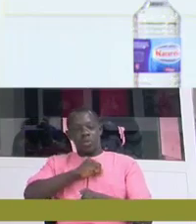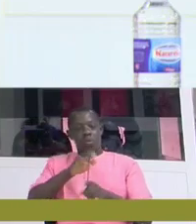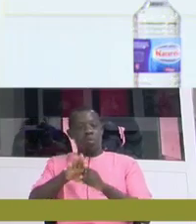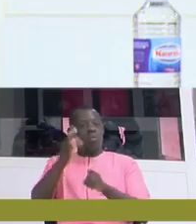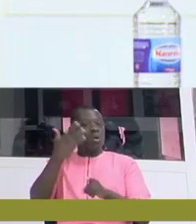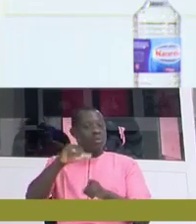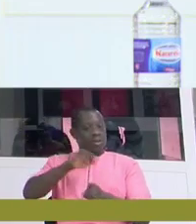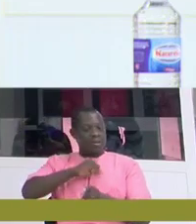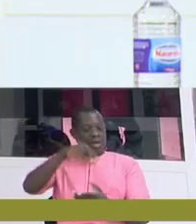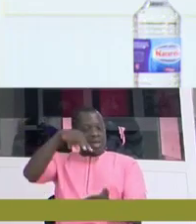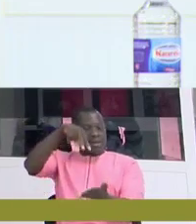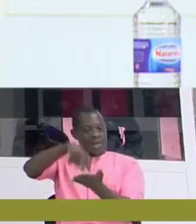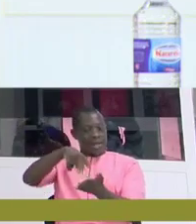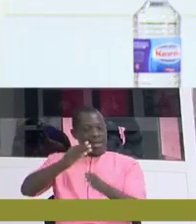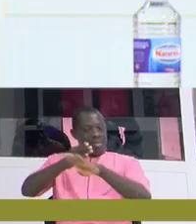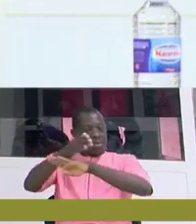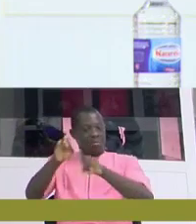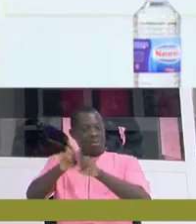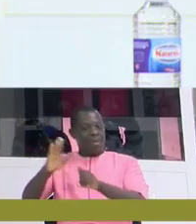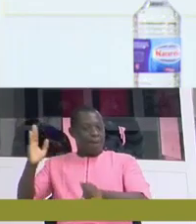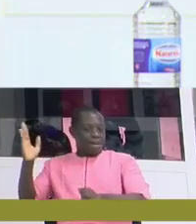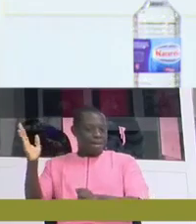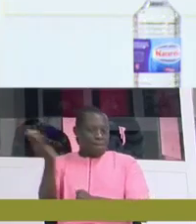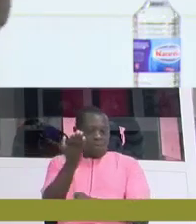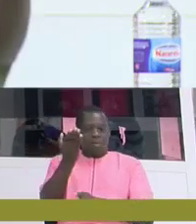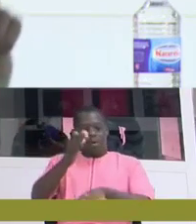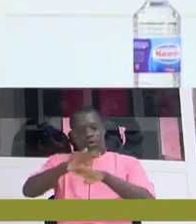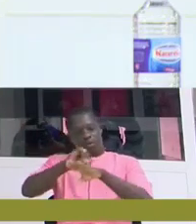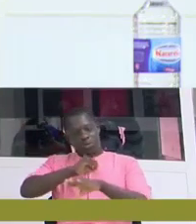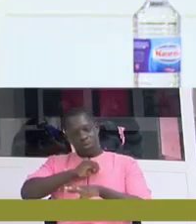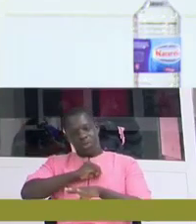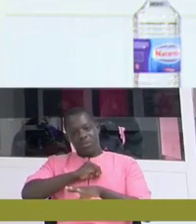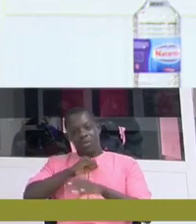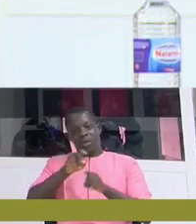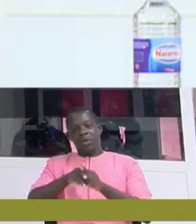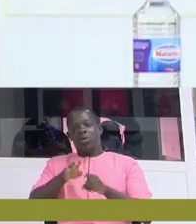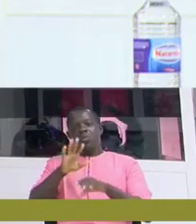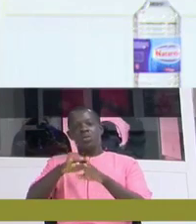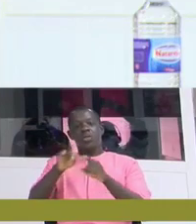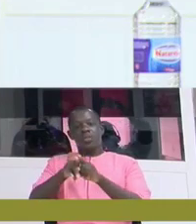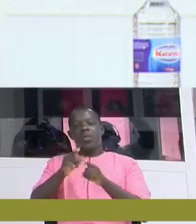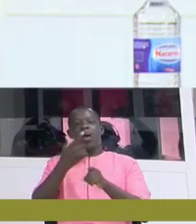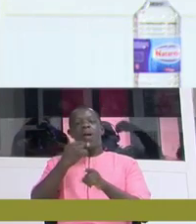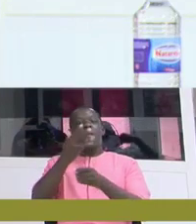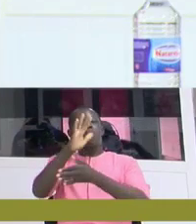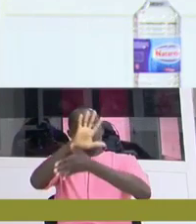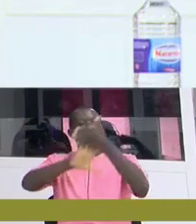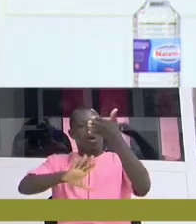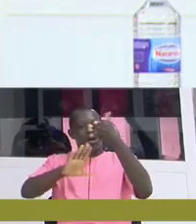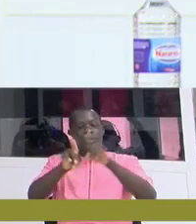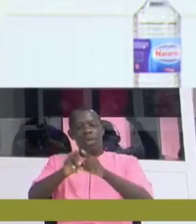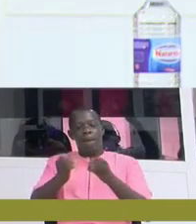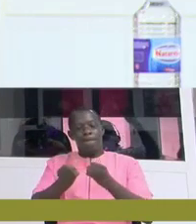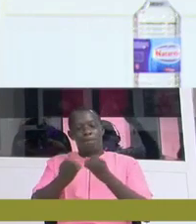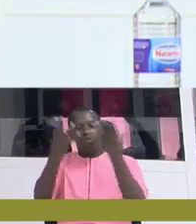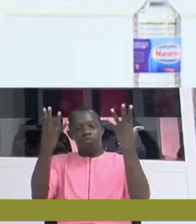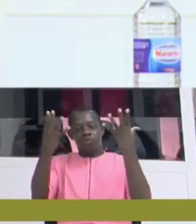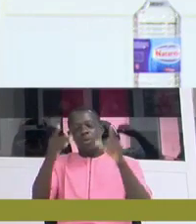When he swung the sword on Skajali, the blood splotted out as if you